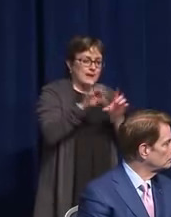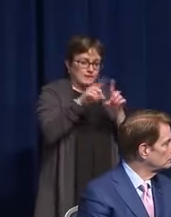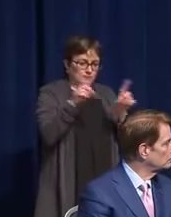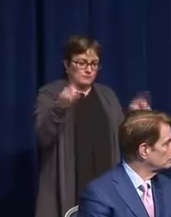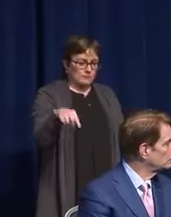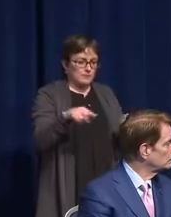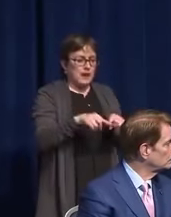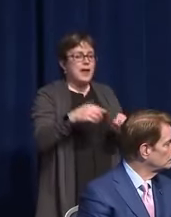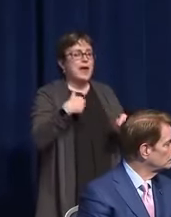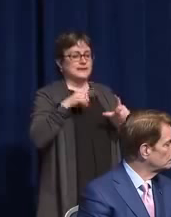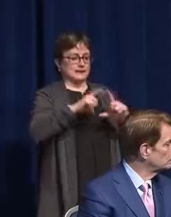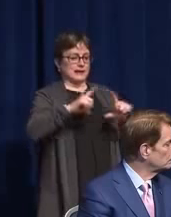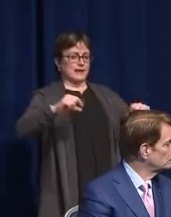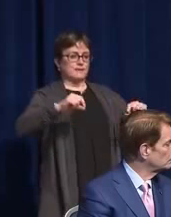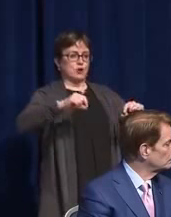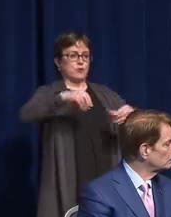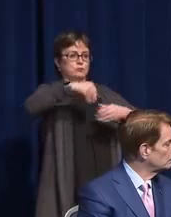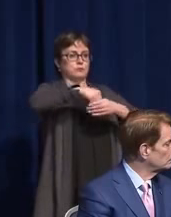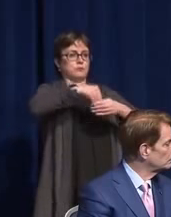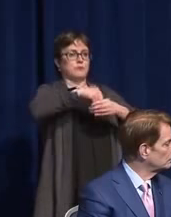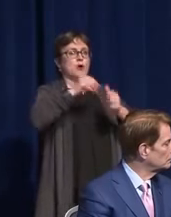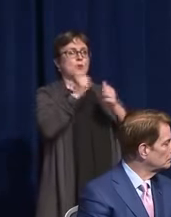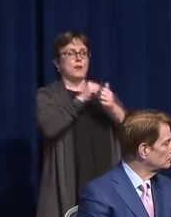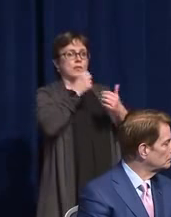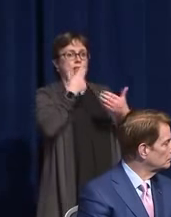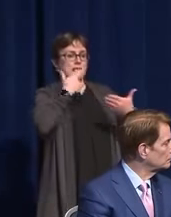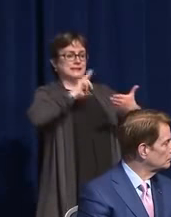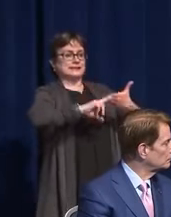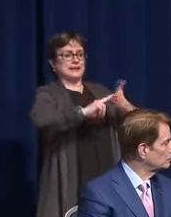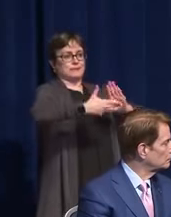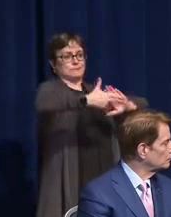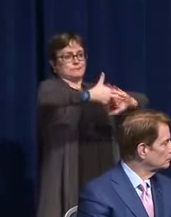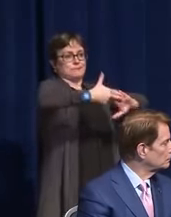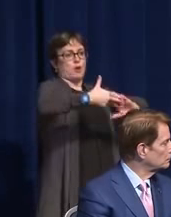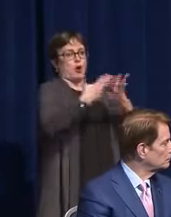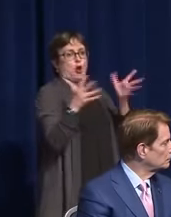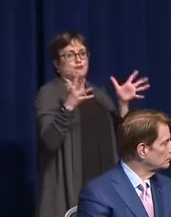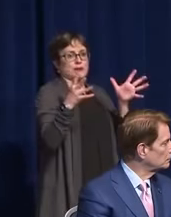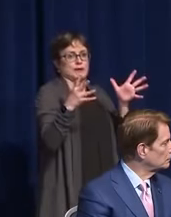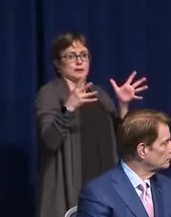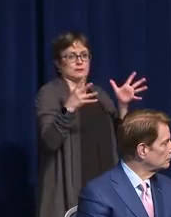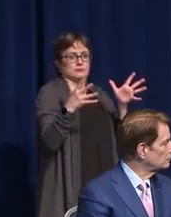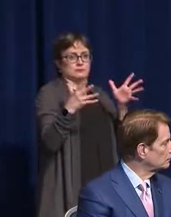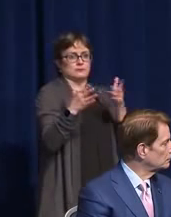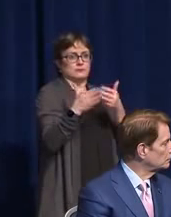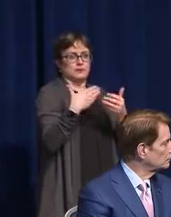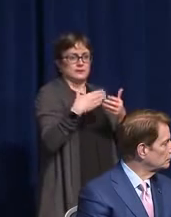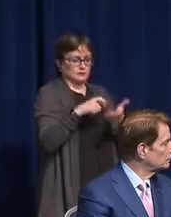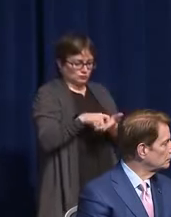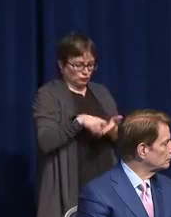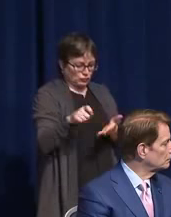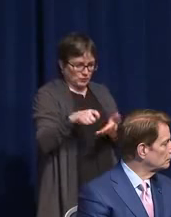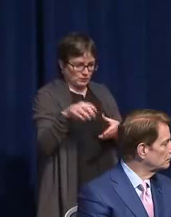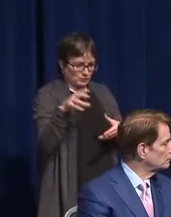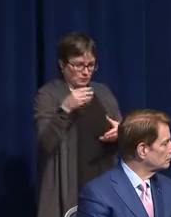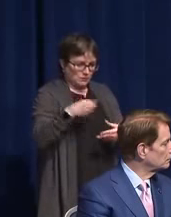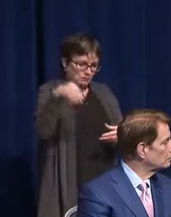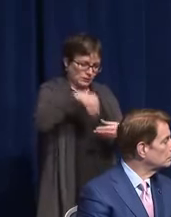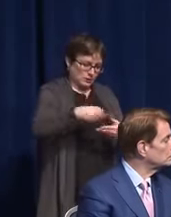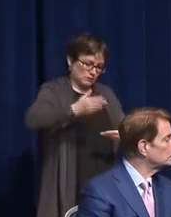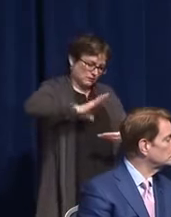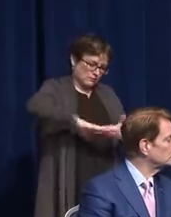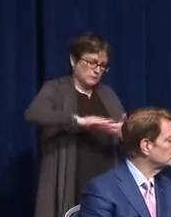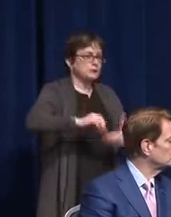envelope with prepaid postage. Thirdly, in order to properly process the vote by